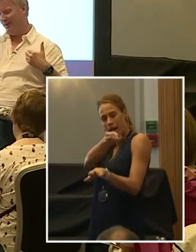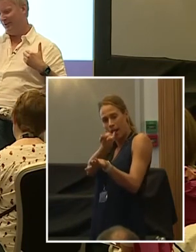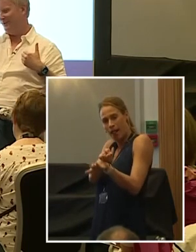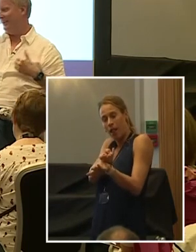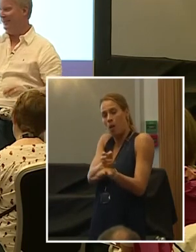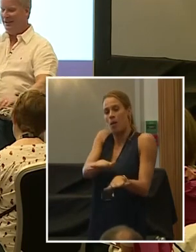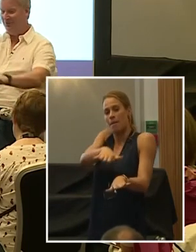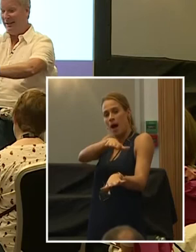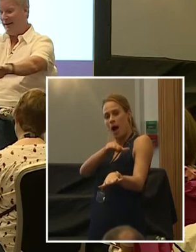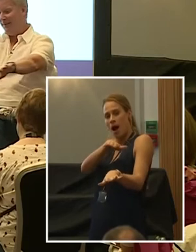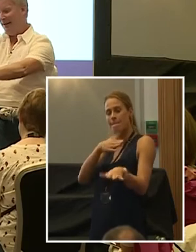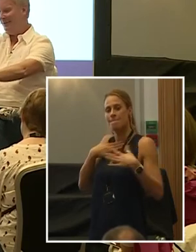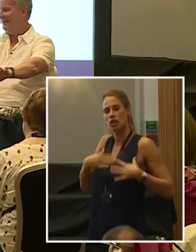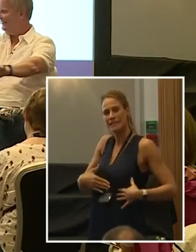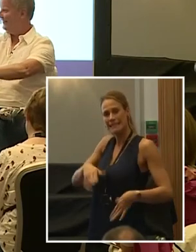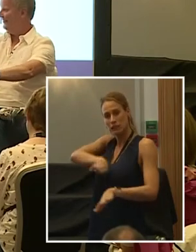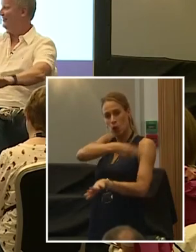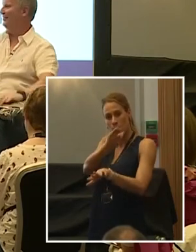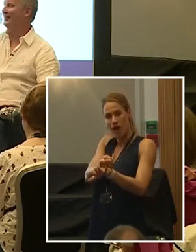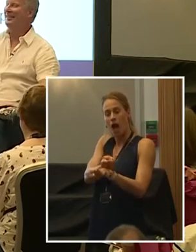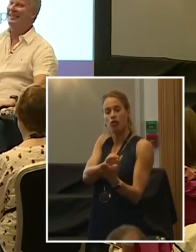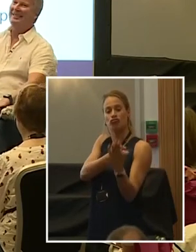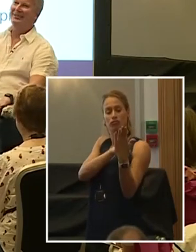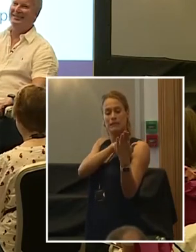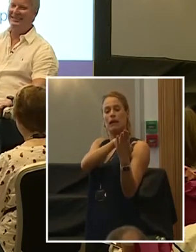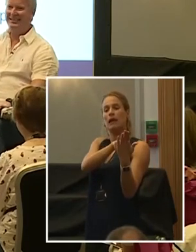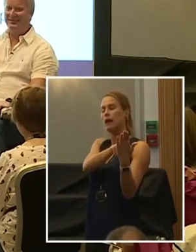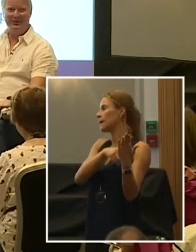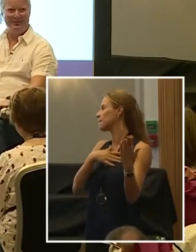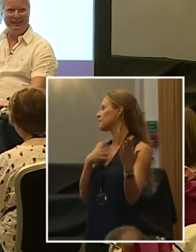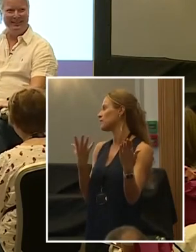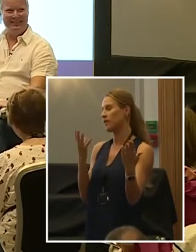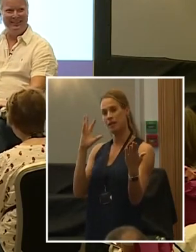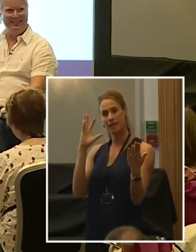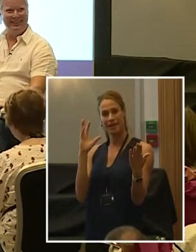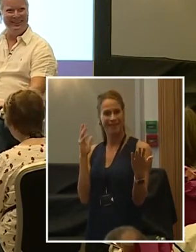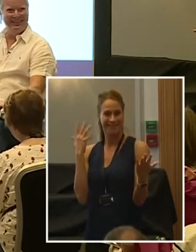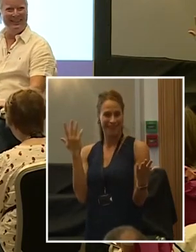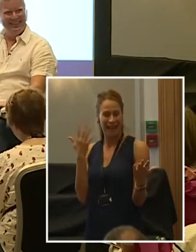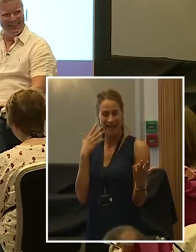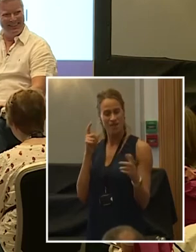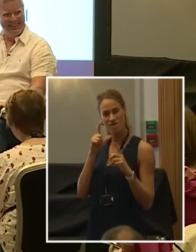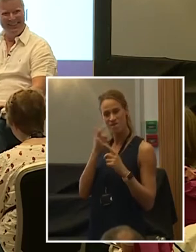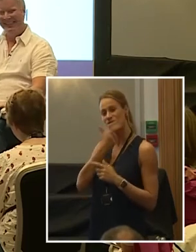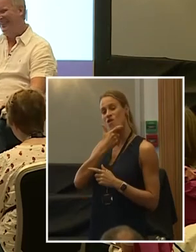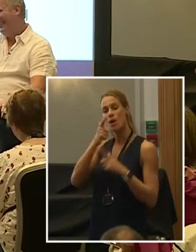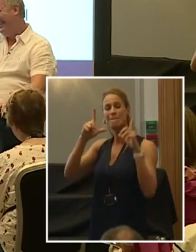body on the sofa, and reading my iPad on the floor, which isn't the most appealing sight, I don't think.